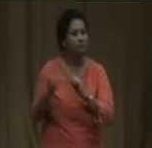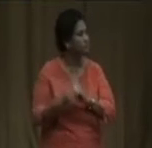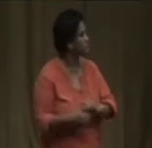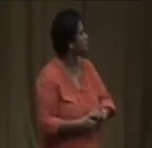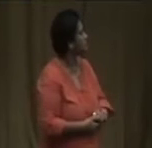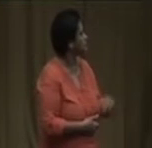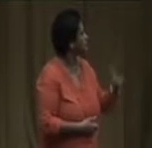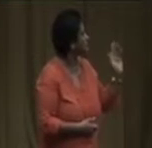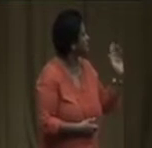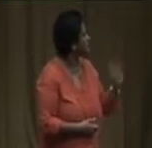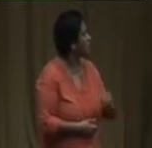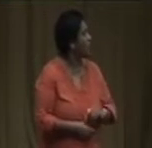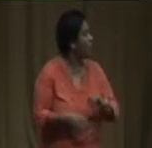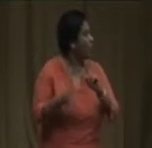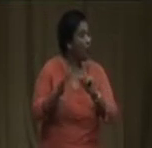the learner's perspective.